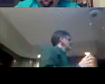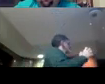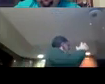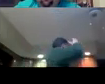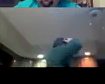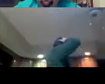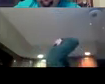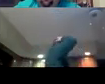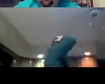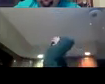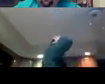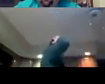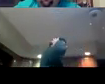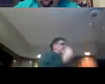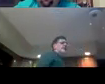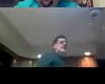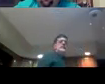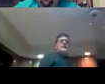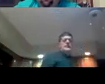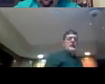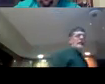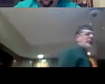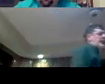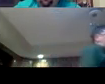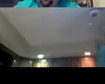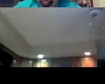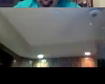language and imagery isn't very valuable, but